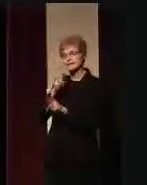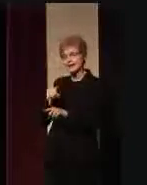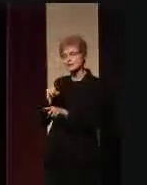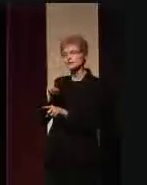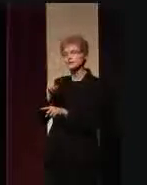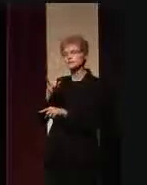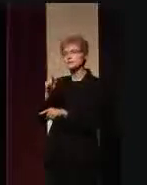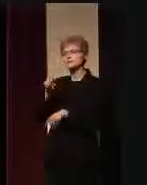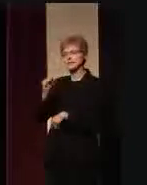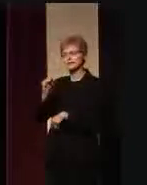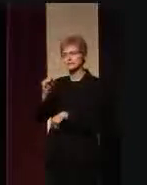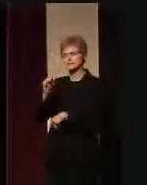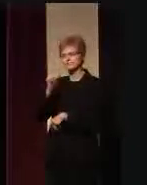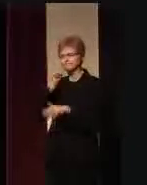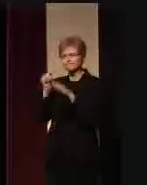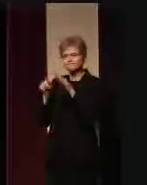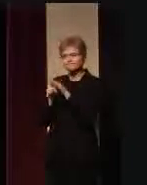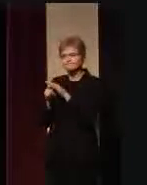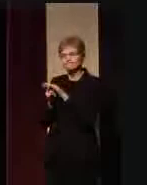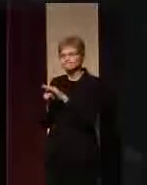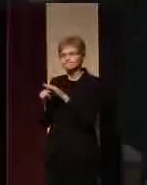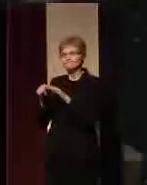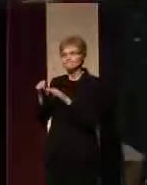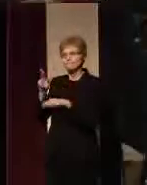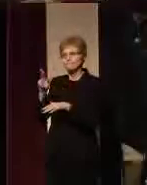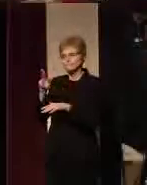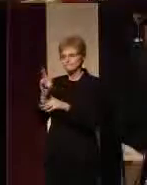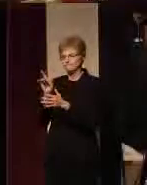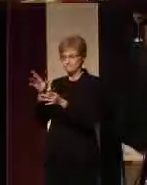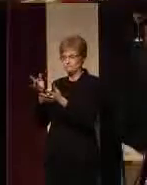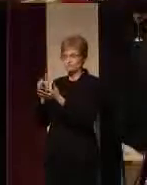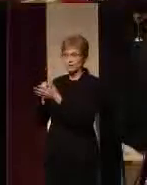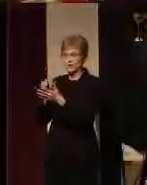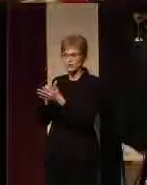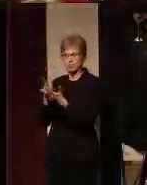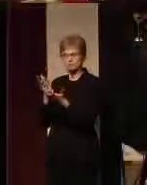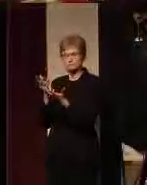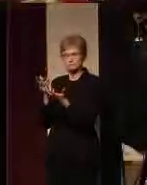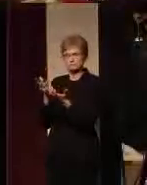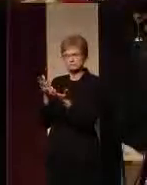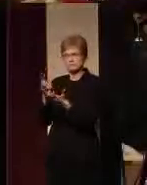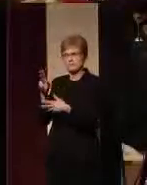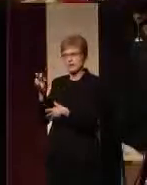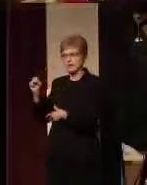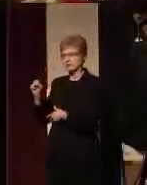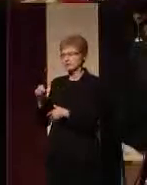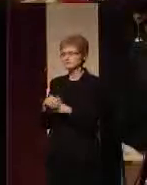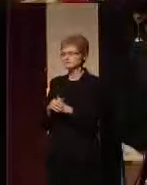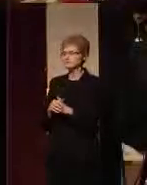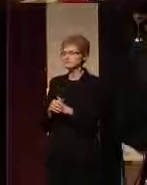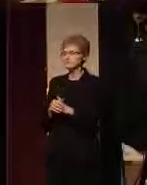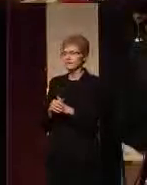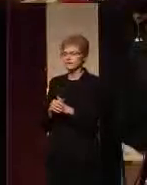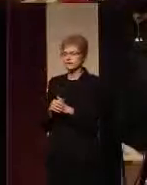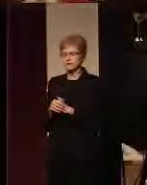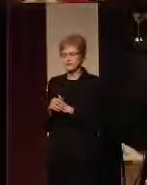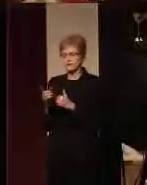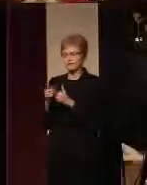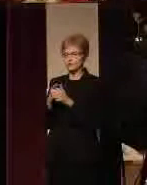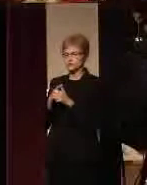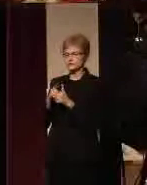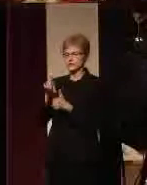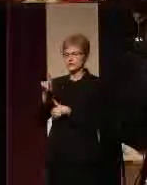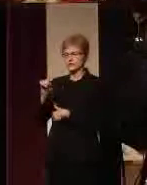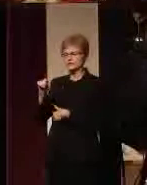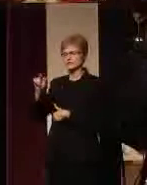bias. So if you'll bear with me, I want to read you just a couple of pages from my book about that, and then we're going to have the panel come up. First of all, I talk about the Dahl